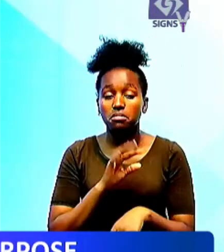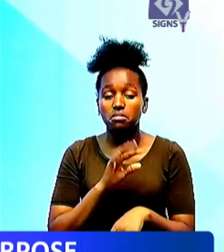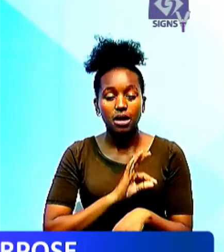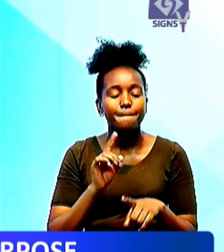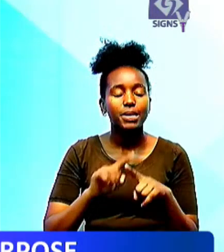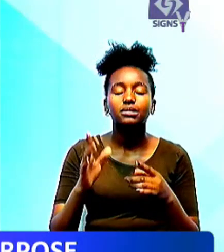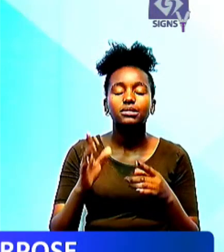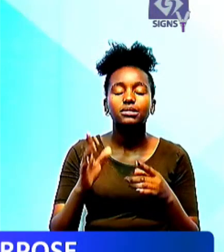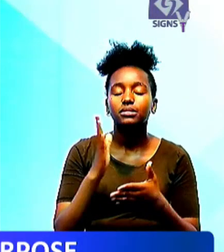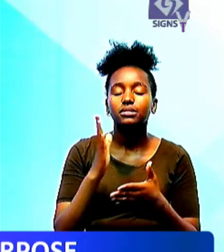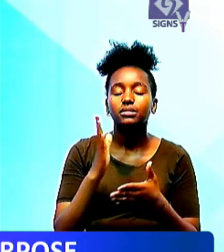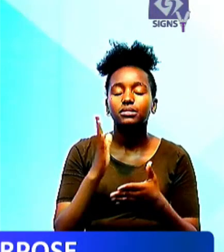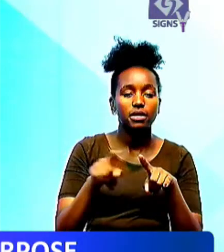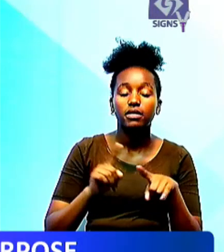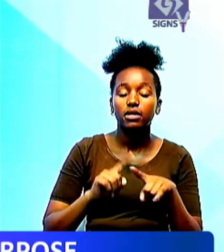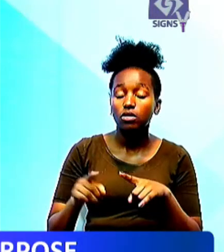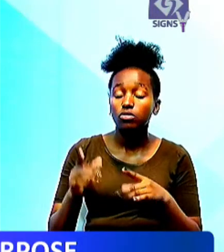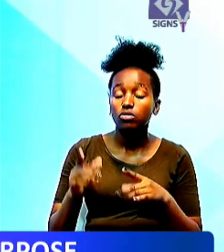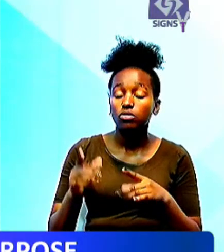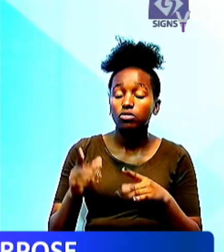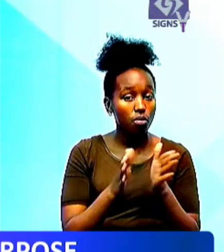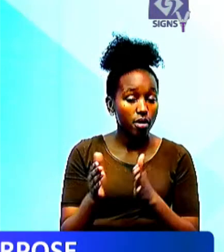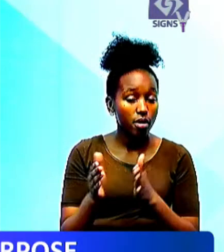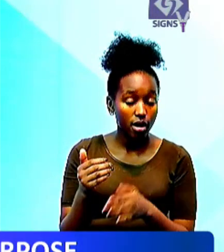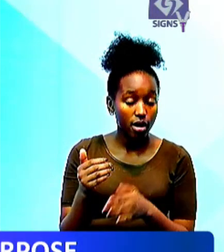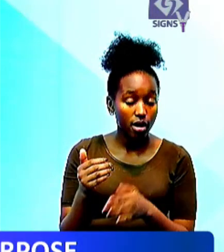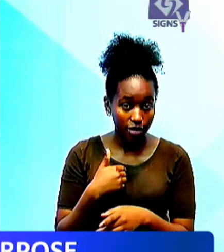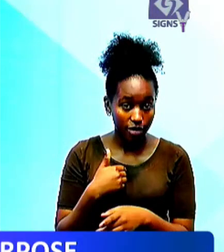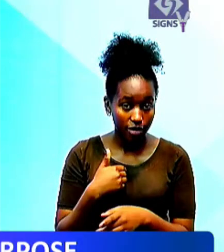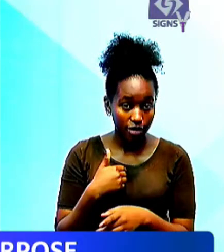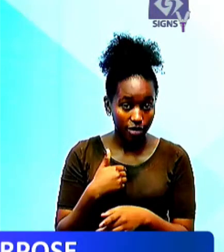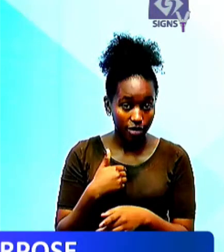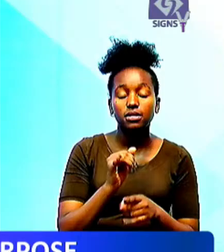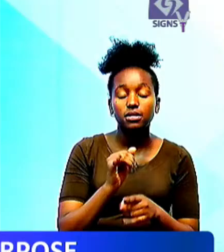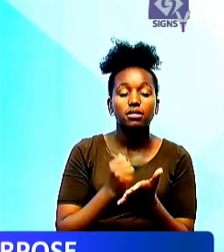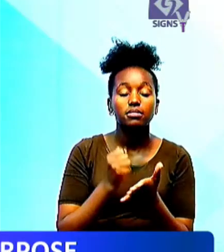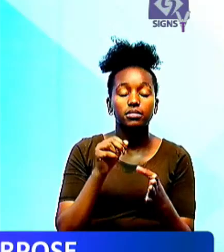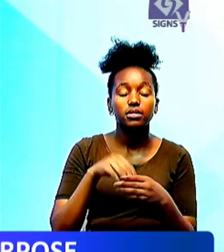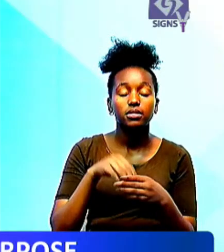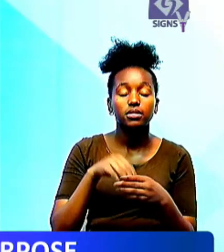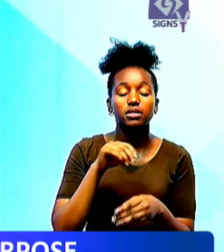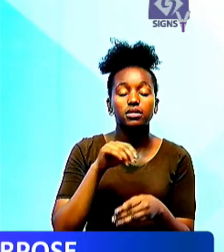you. So there are opportunities, and this goes East Africa. Of course, if you look the